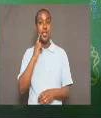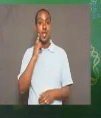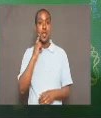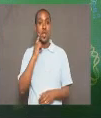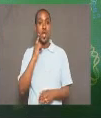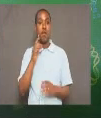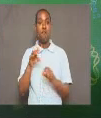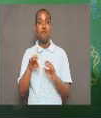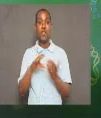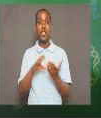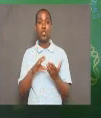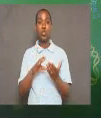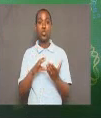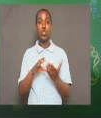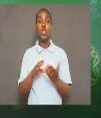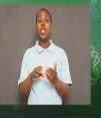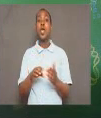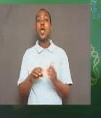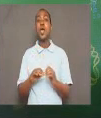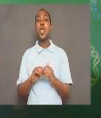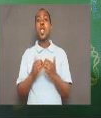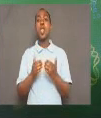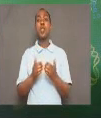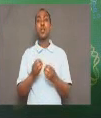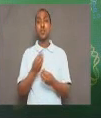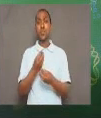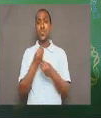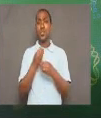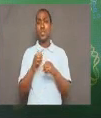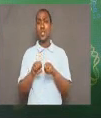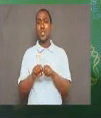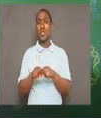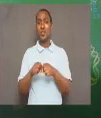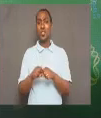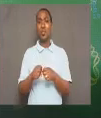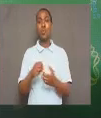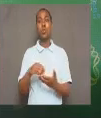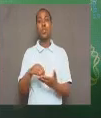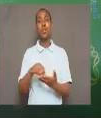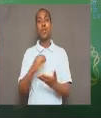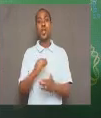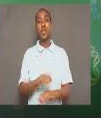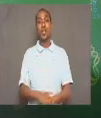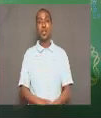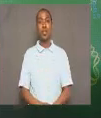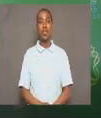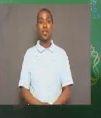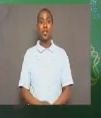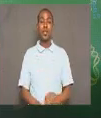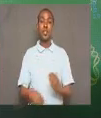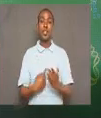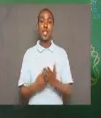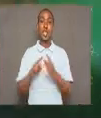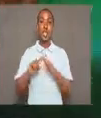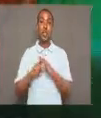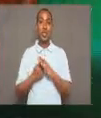liquids that work to further break down food molecules. Let us